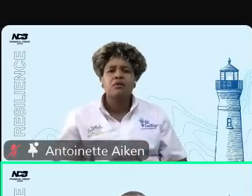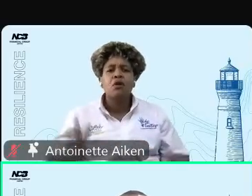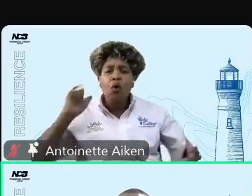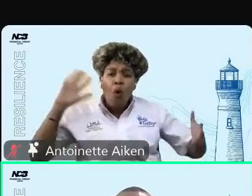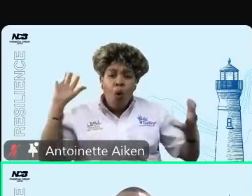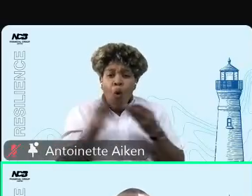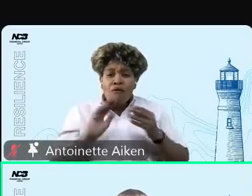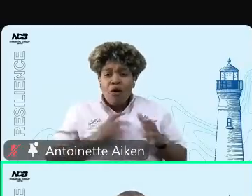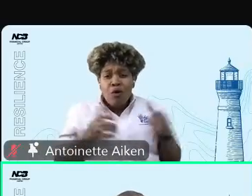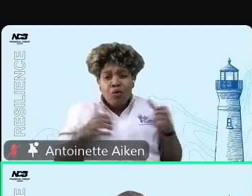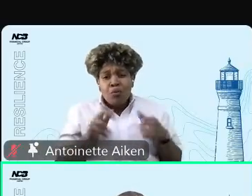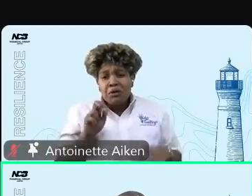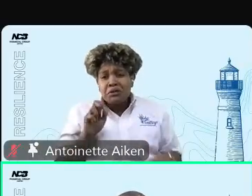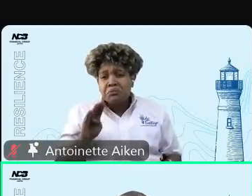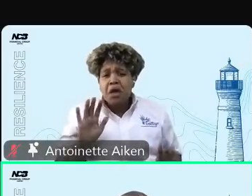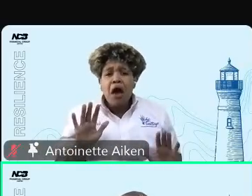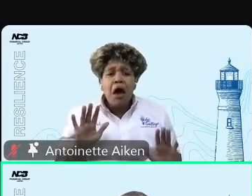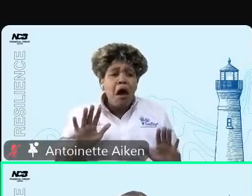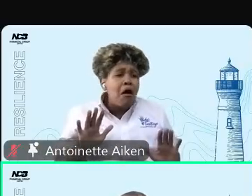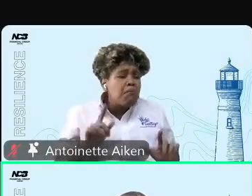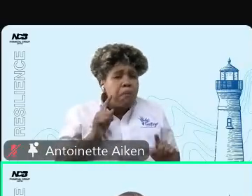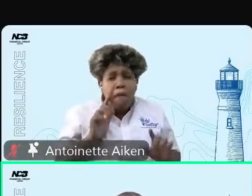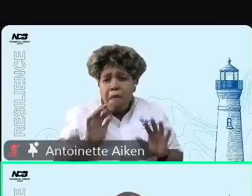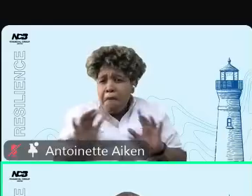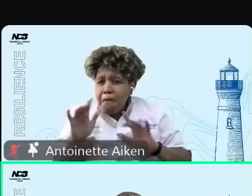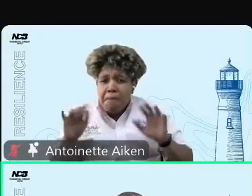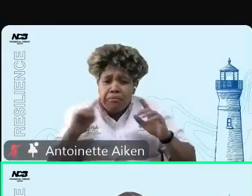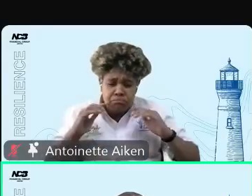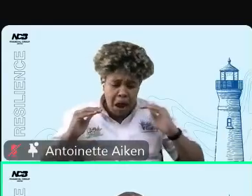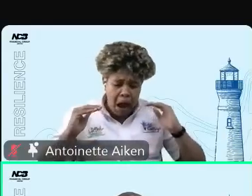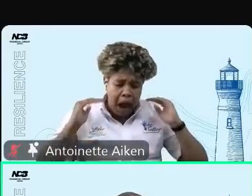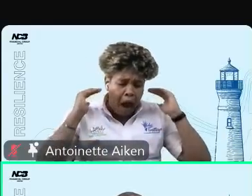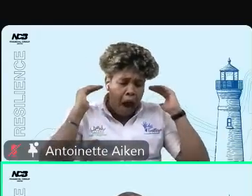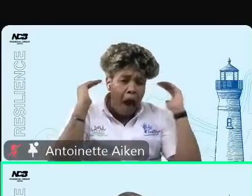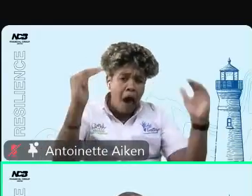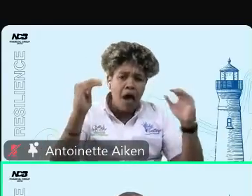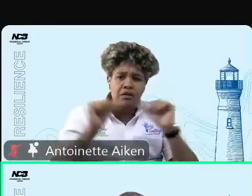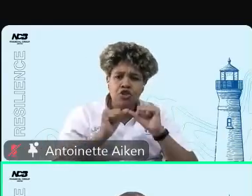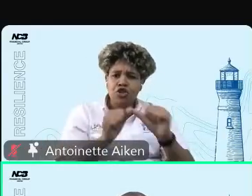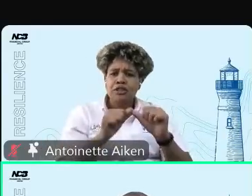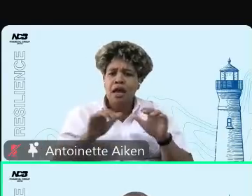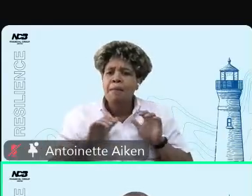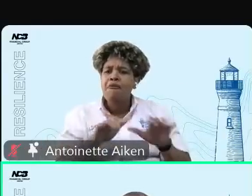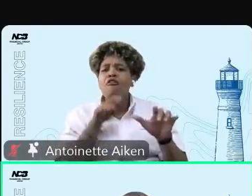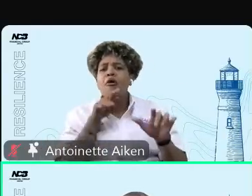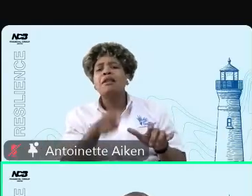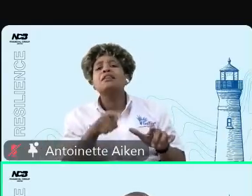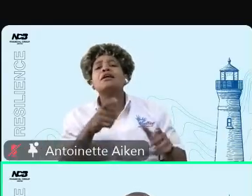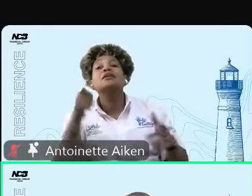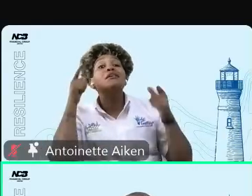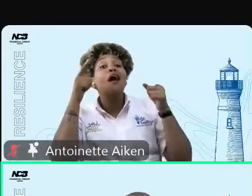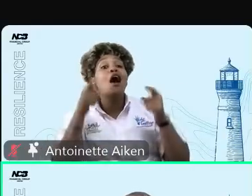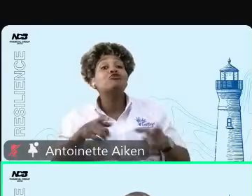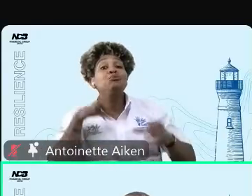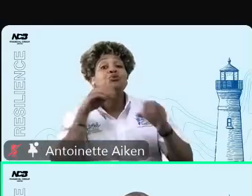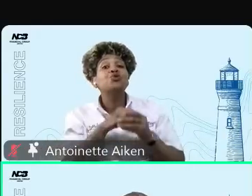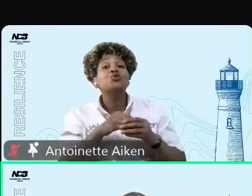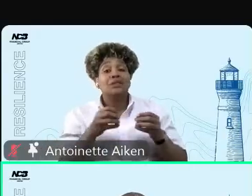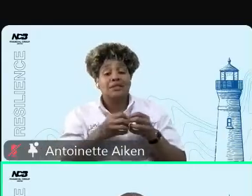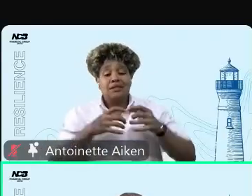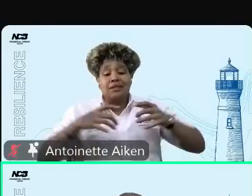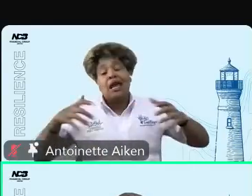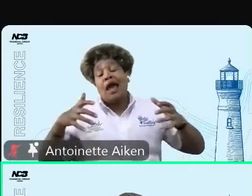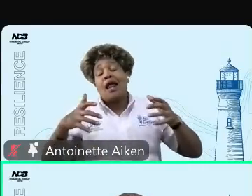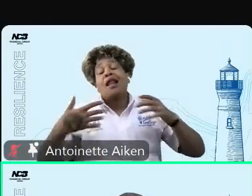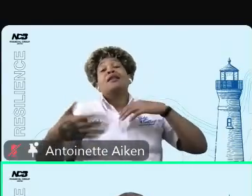Overall, our group has the key attributes to achieve high and sustained performance. These attributes include scale, market